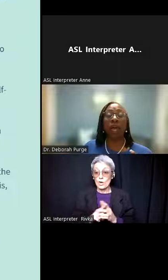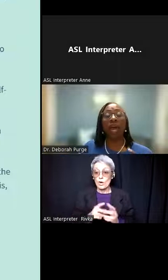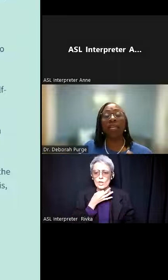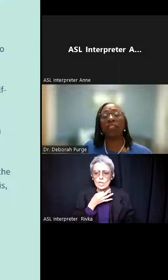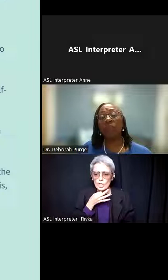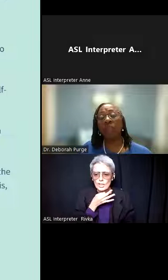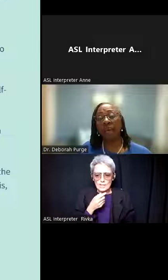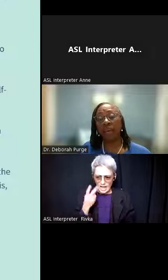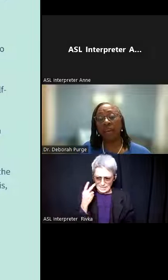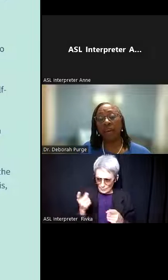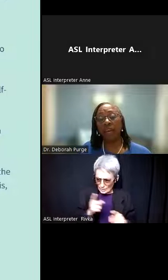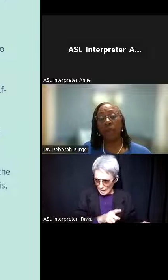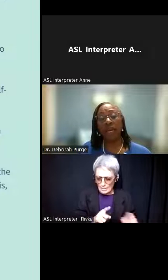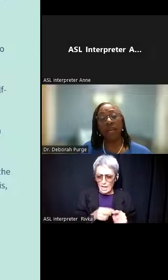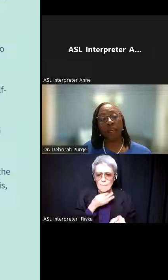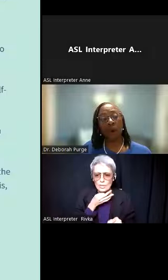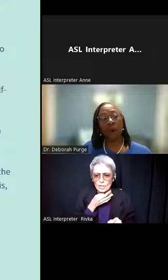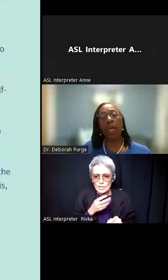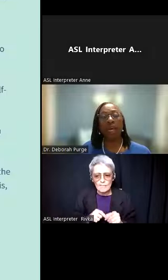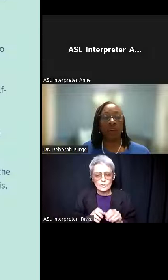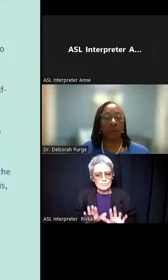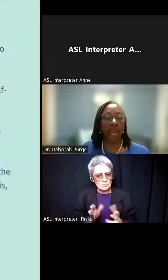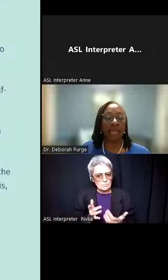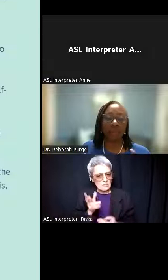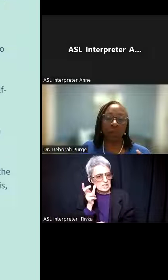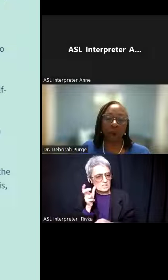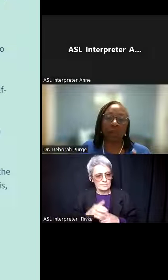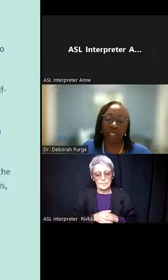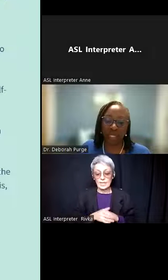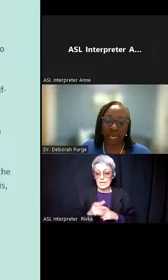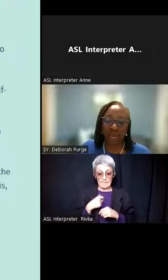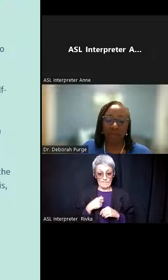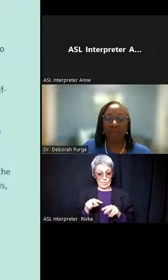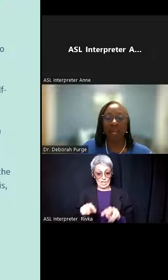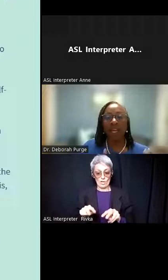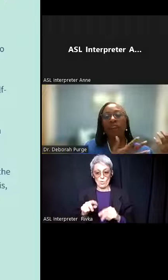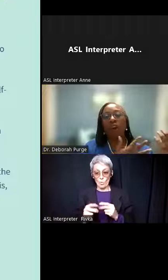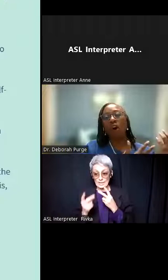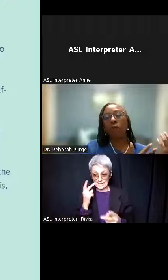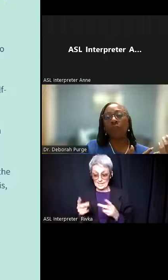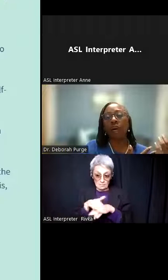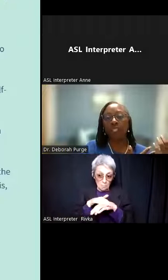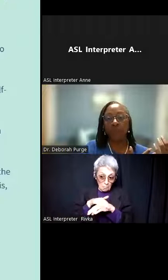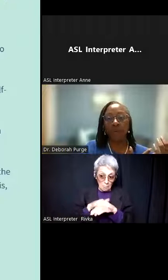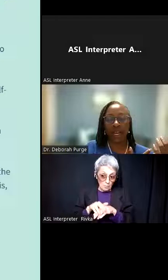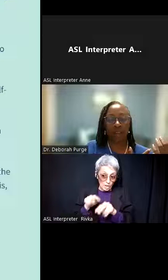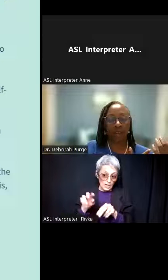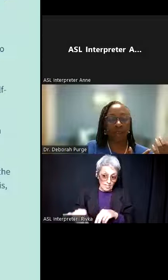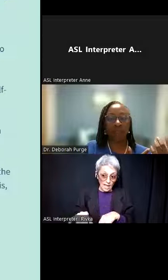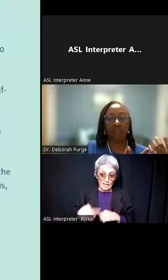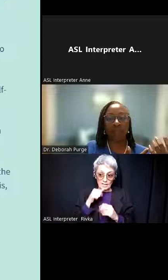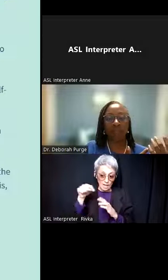on. And so then if we only look at what we see, then our response is